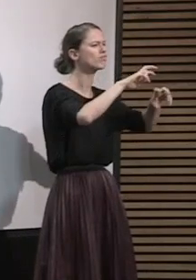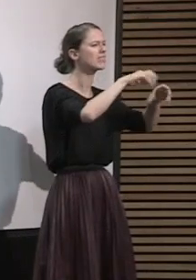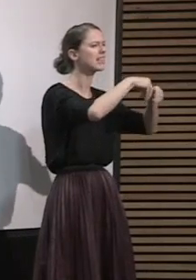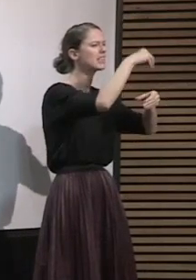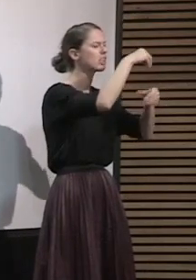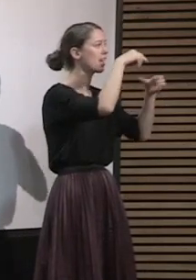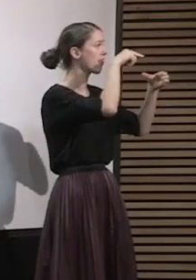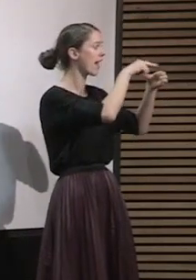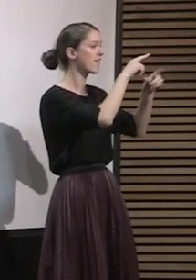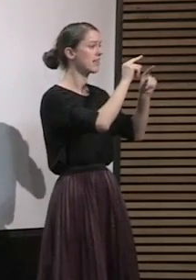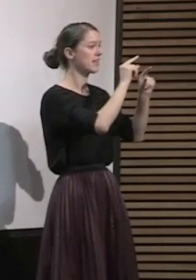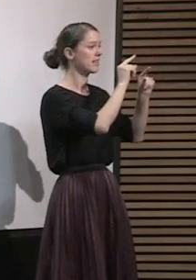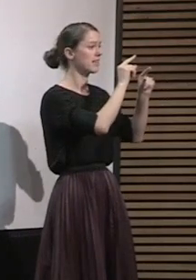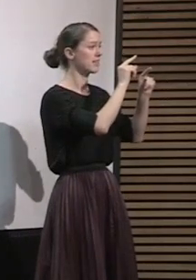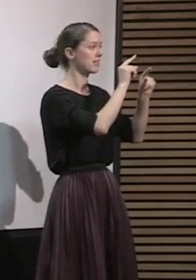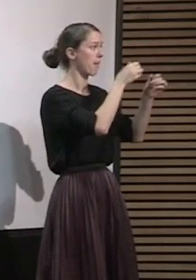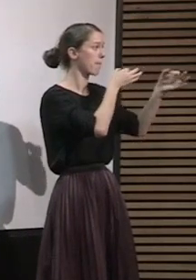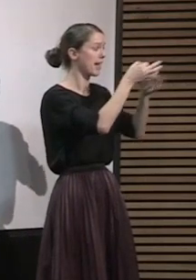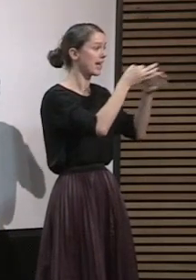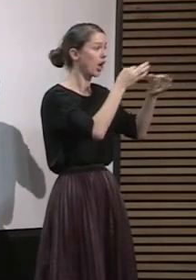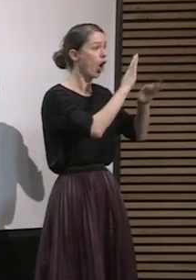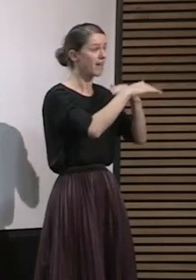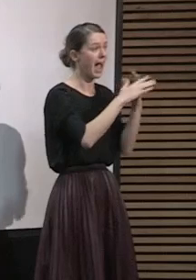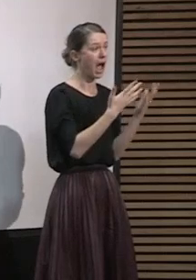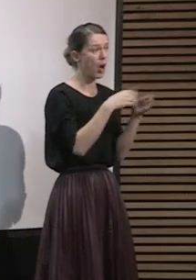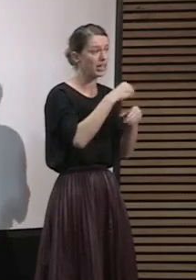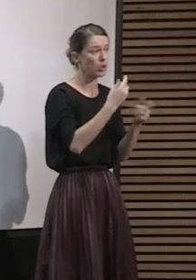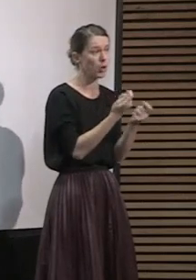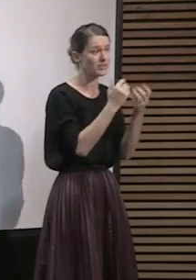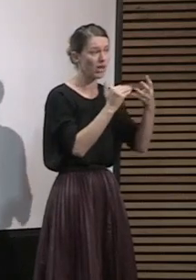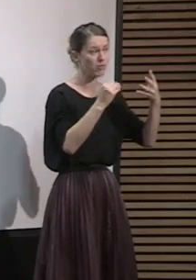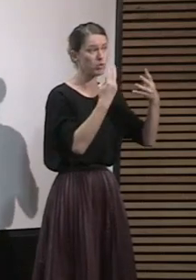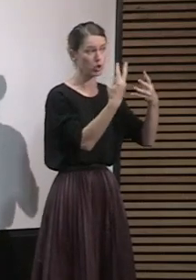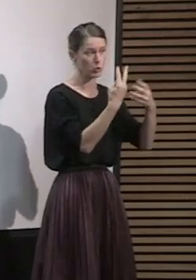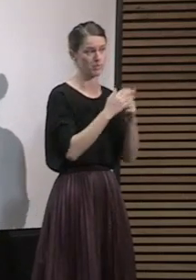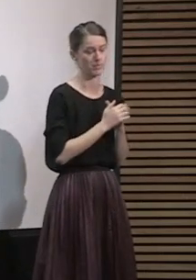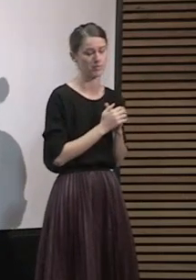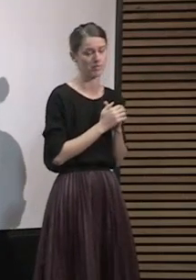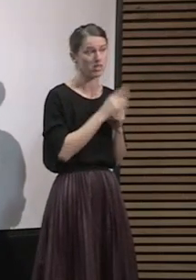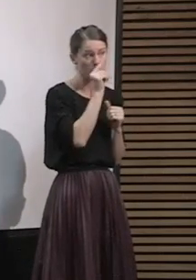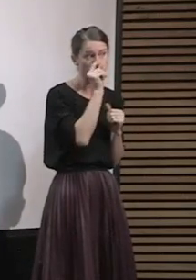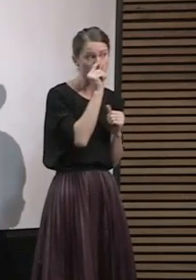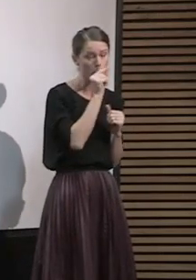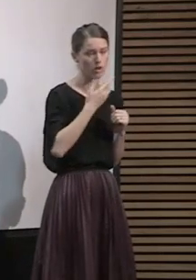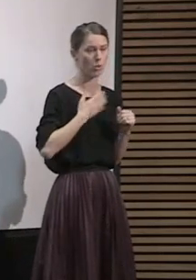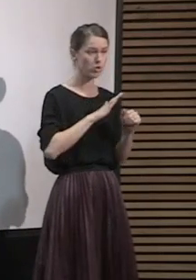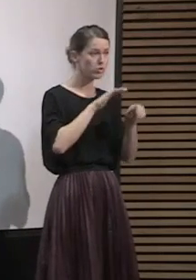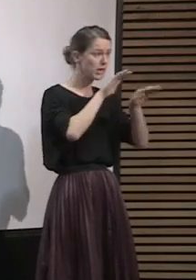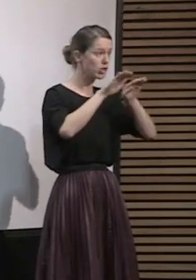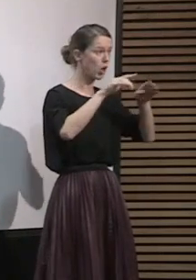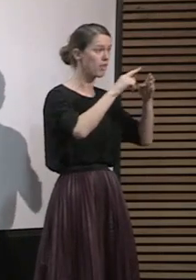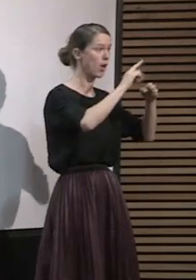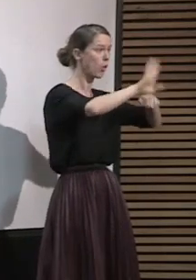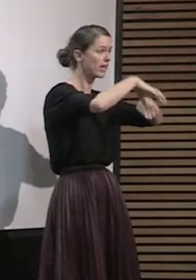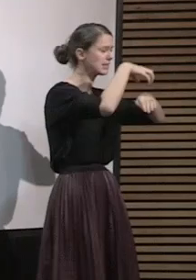election within a level two scenario. I only say that to just remind people that they are taking precautions as